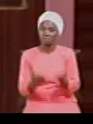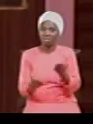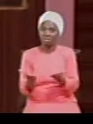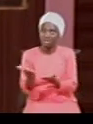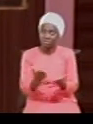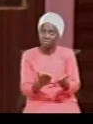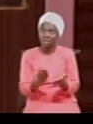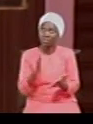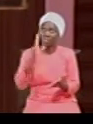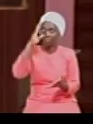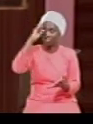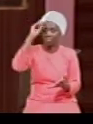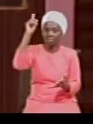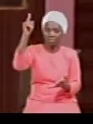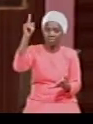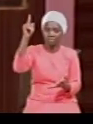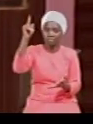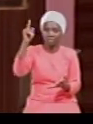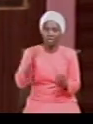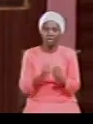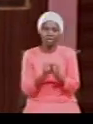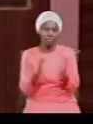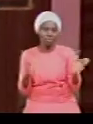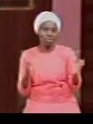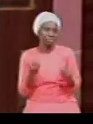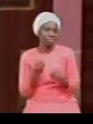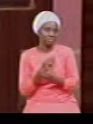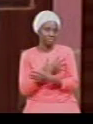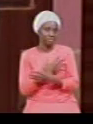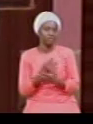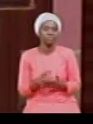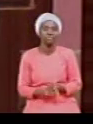might serve him without fear.